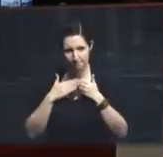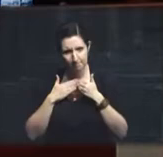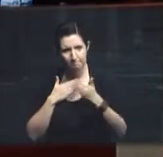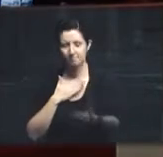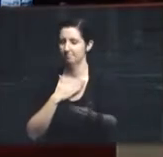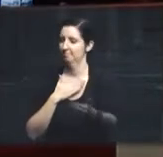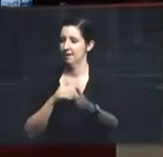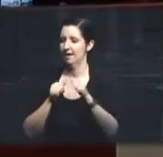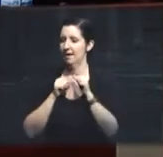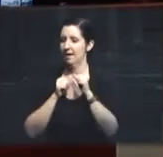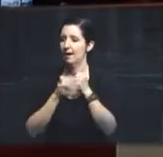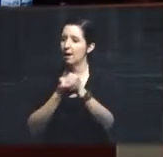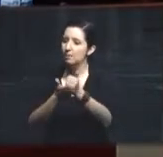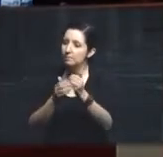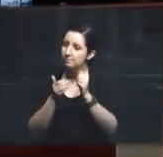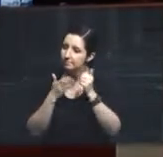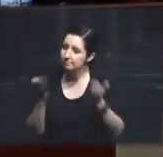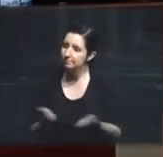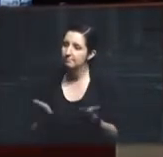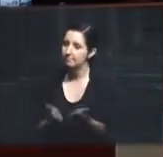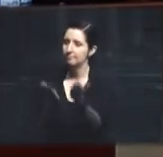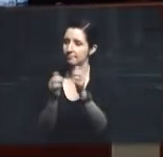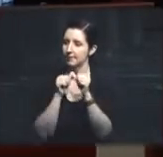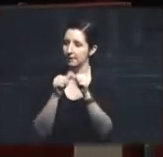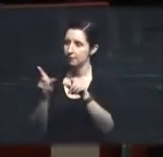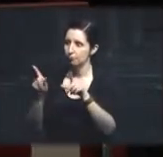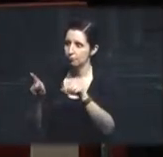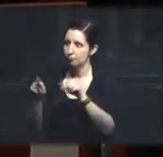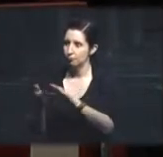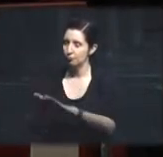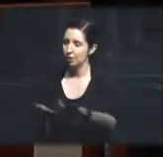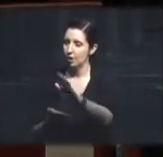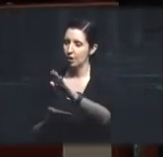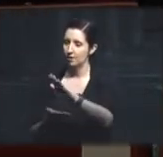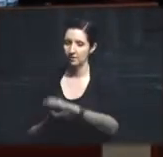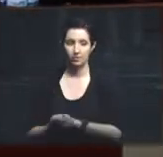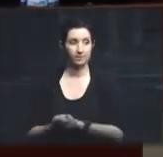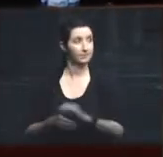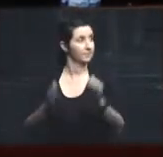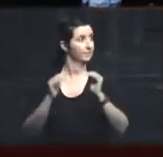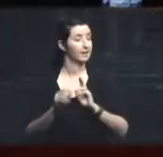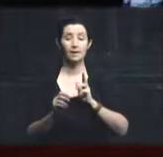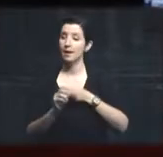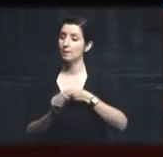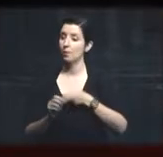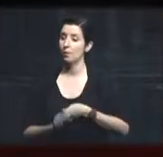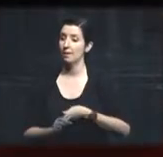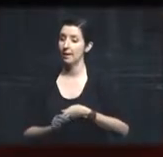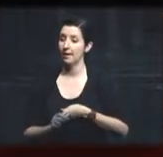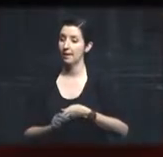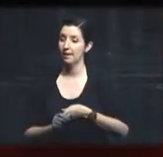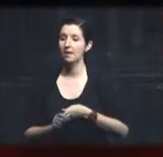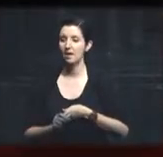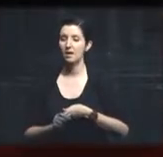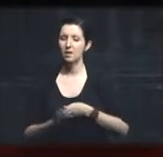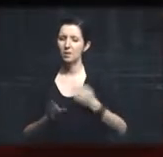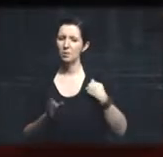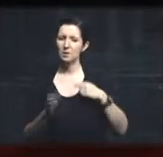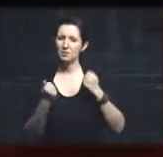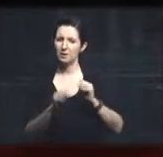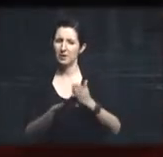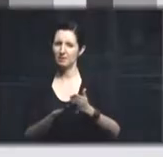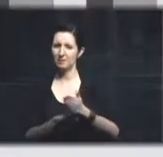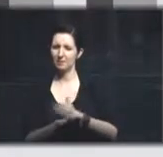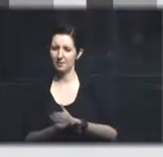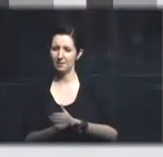school. Enrollment, not quite as healthy a marker as what we have on the other two, but we're getting a hold of it. So you can